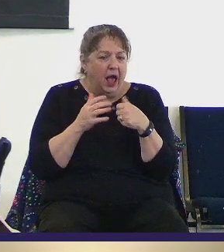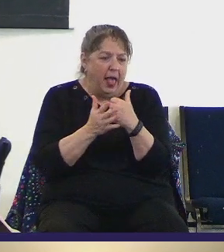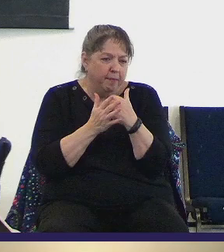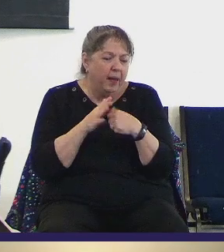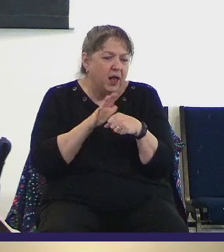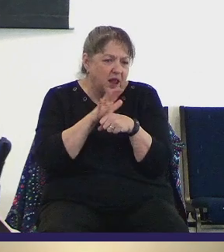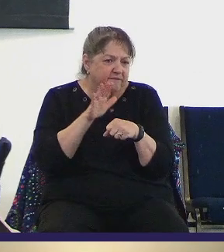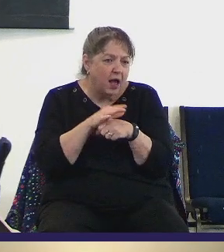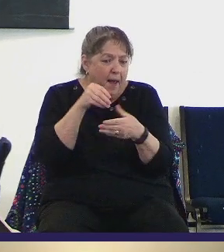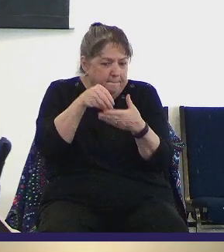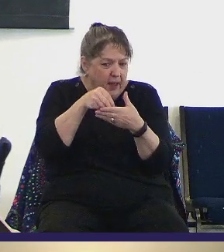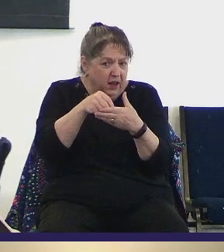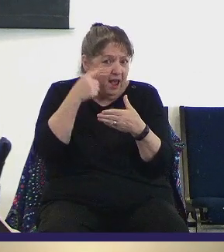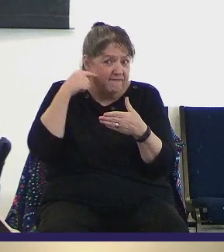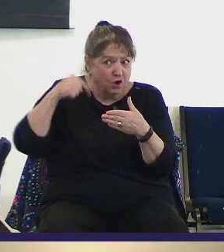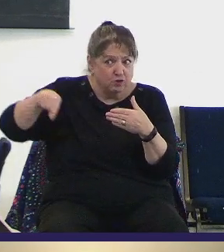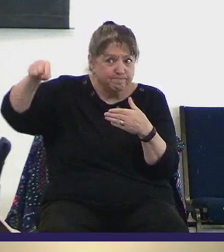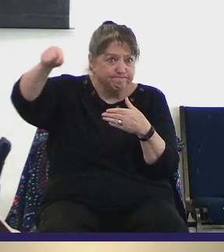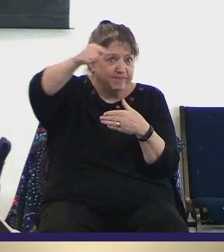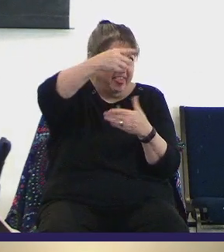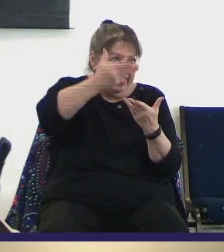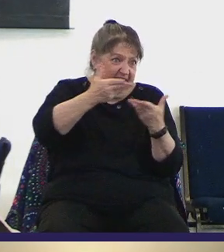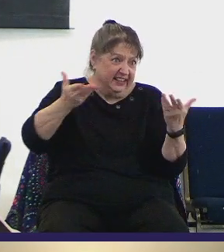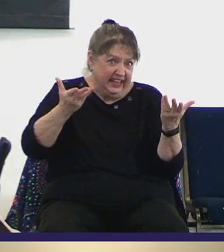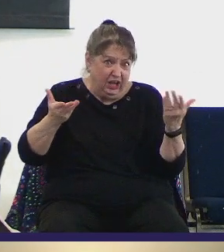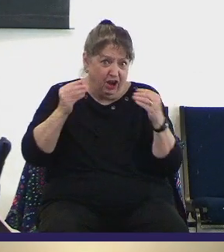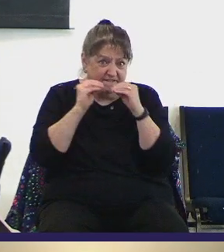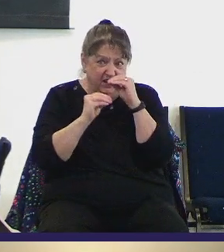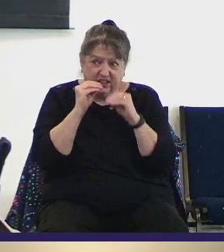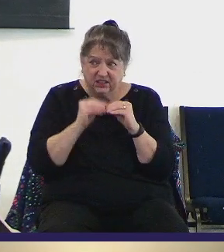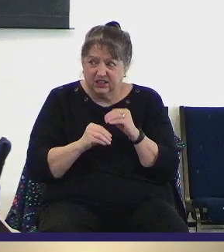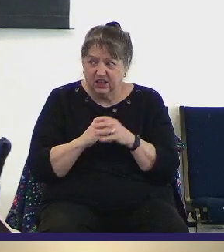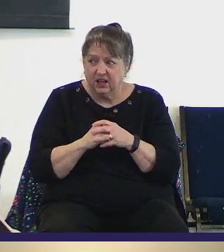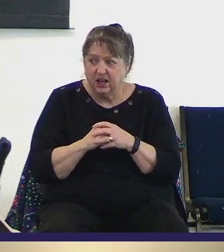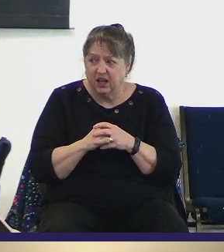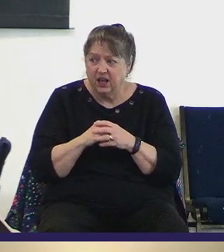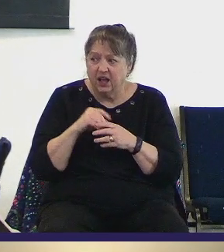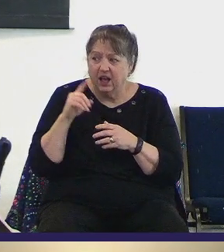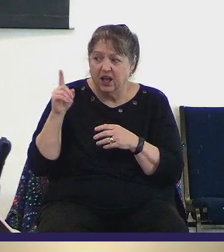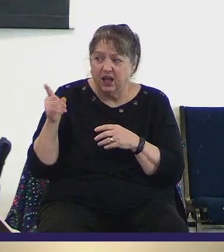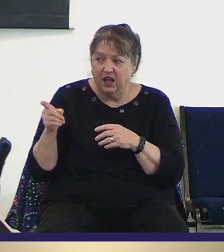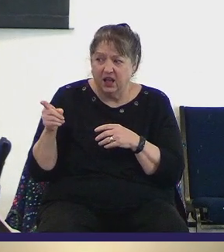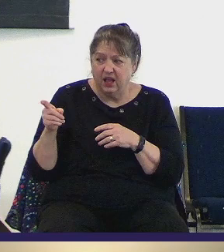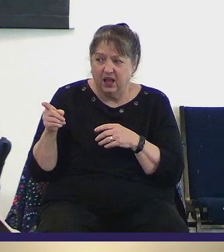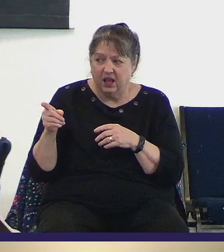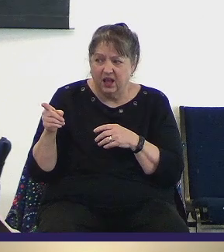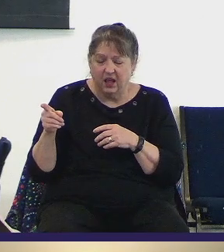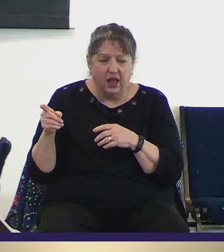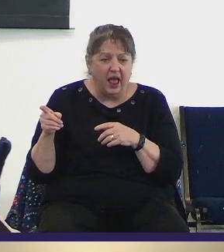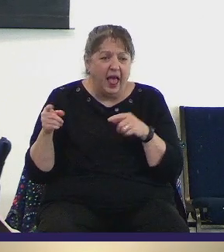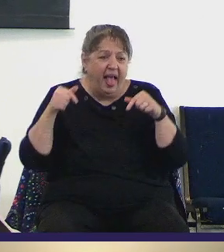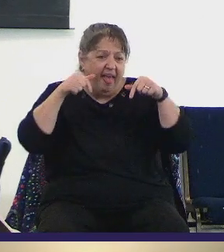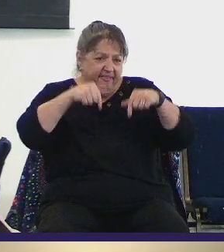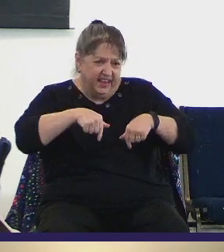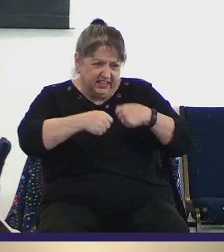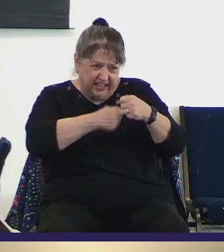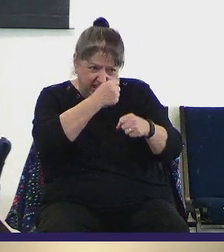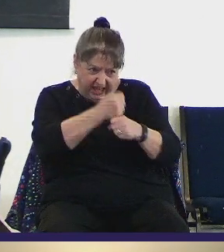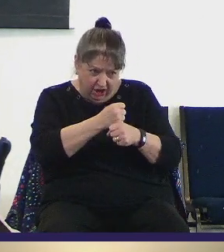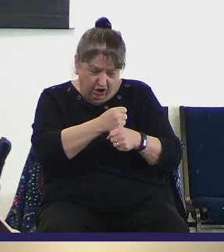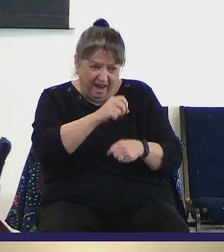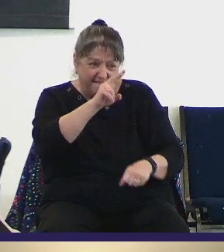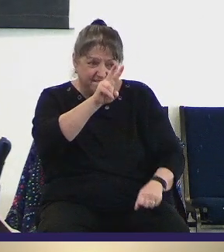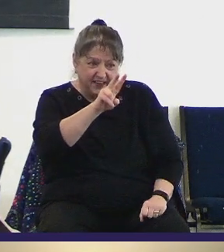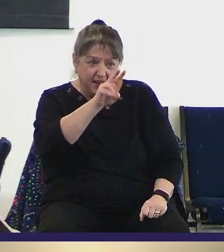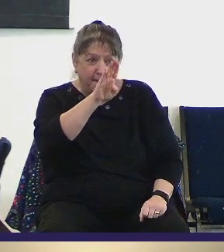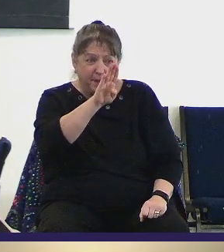youth ministry. Just do pray right now. We are not sure we're going to have the VBS this year. I'm hoping